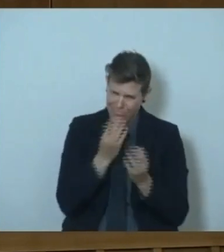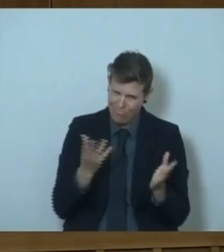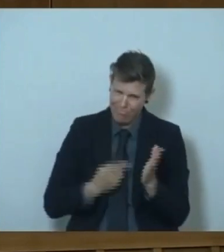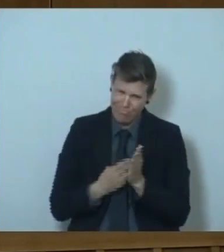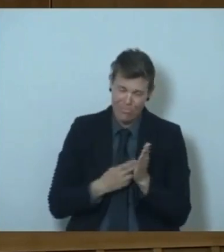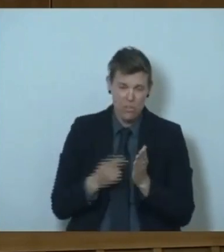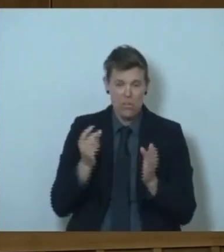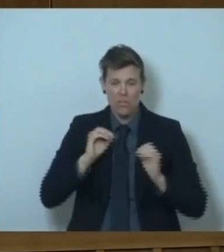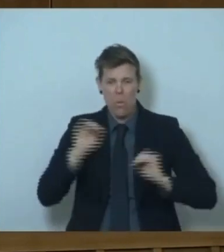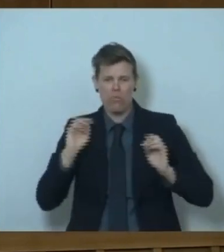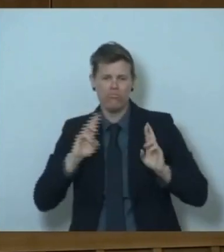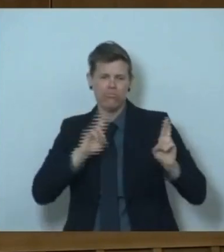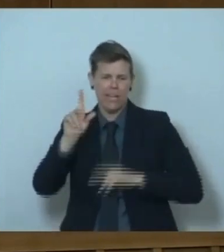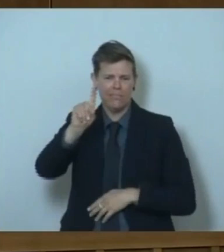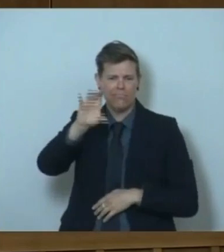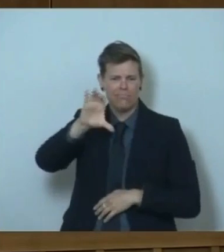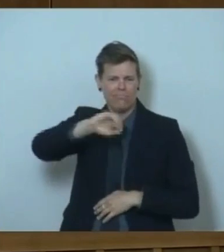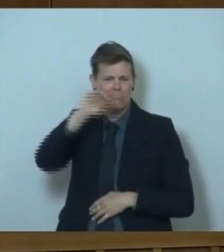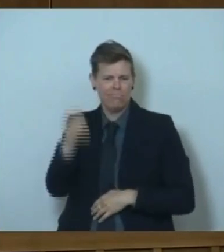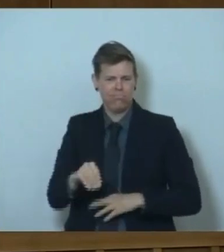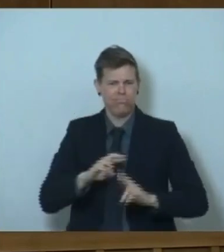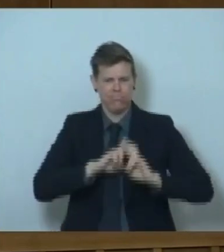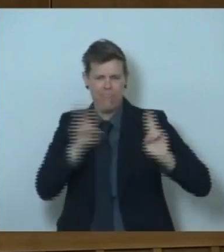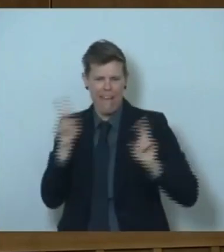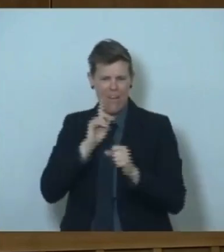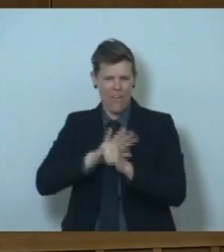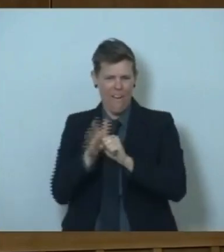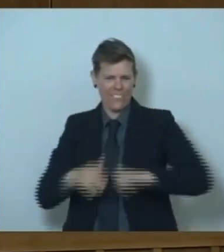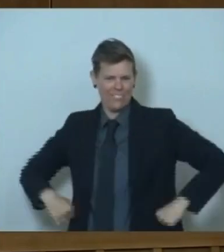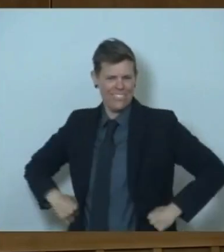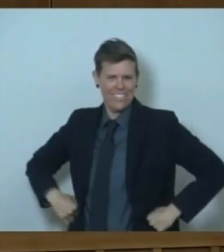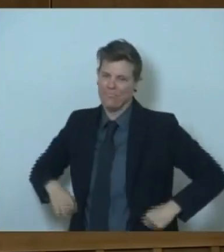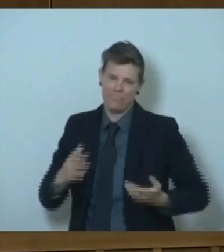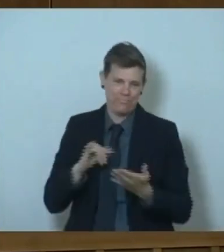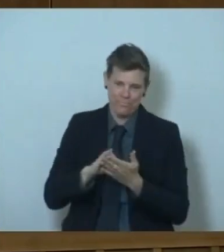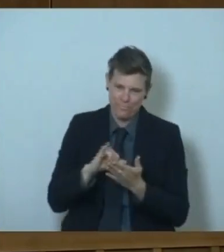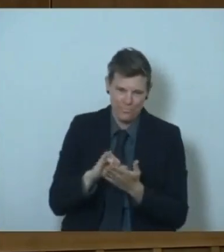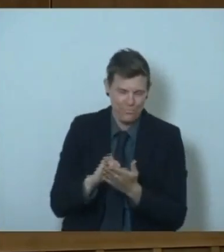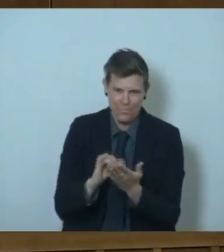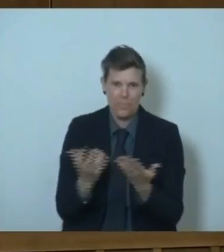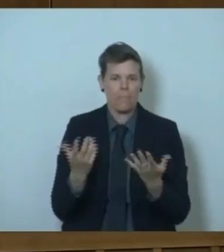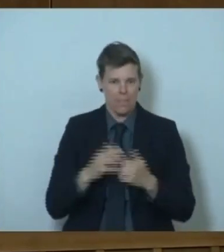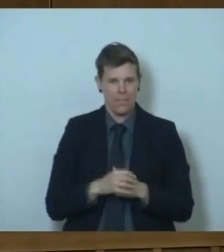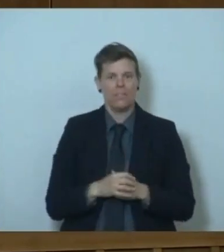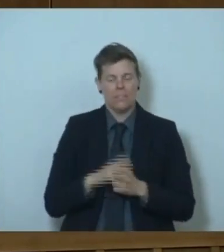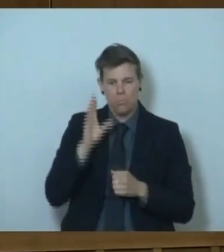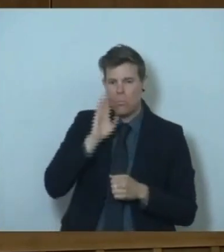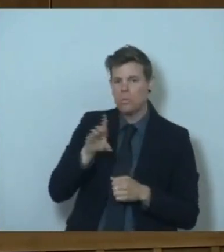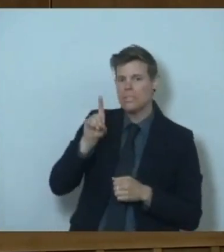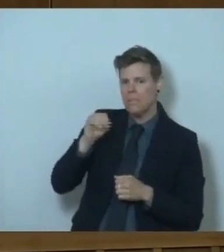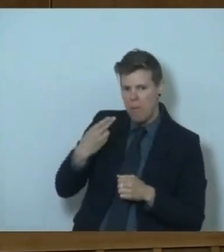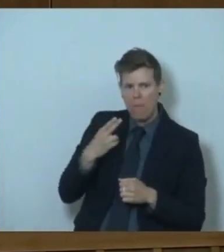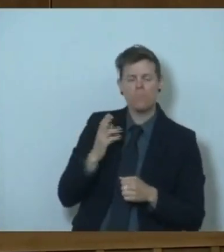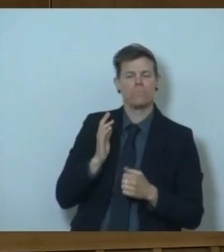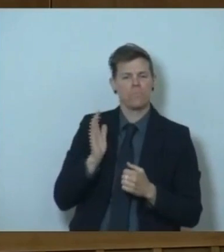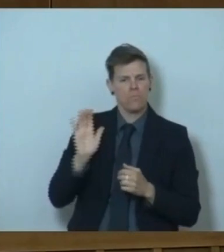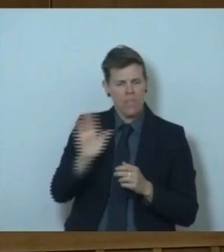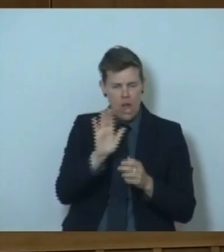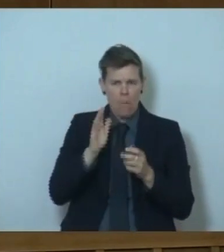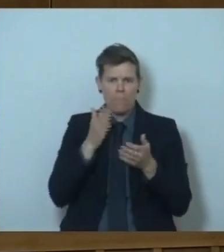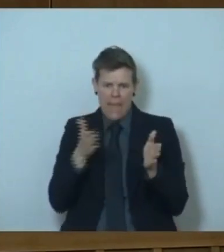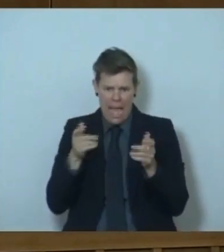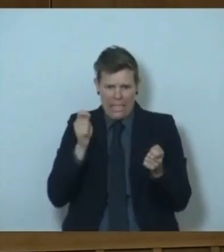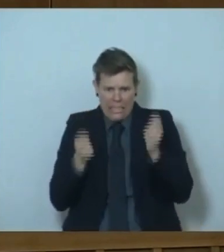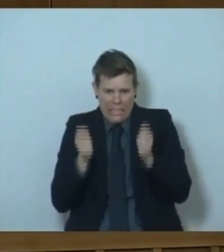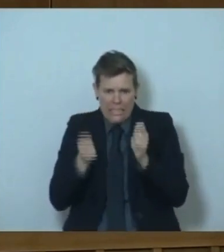in spite of the fact that I believe the Department of Health did upgrade their plan, that what we've learned, as the governor said, what we've learned over the past